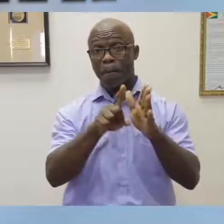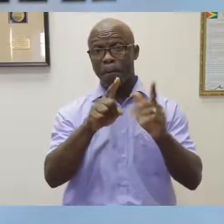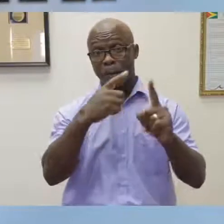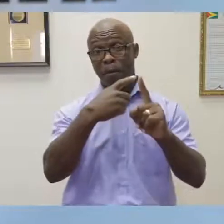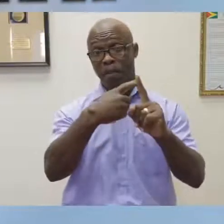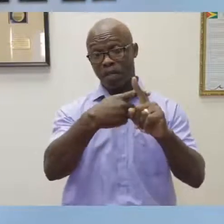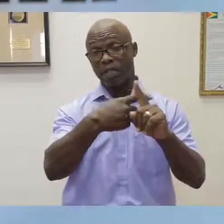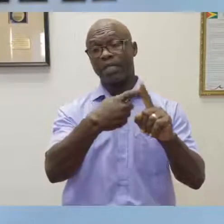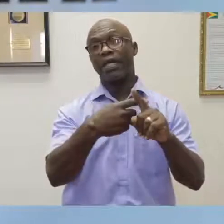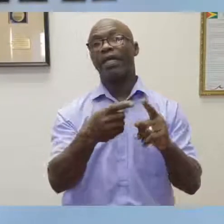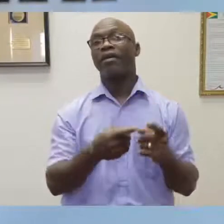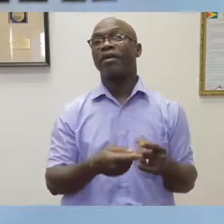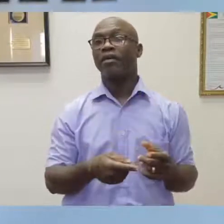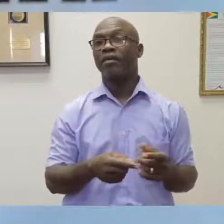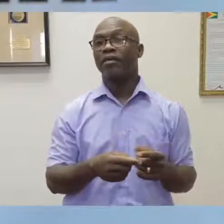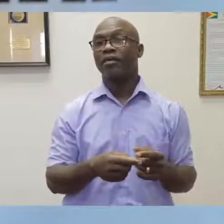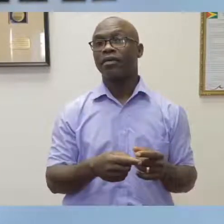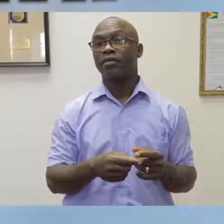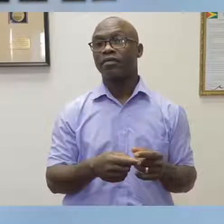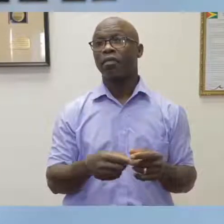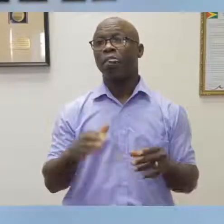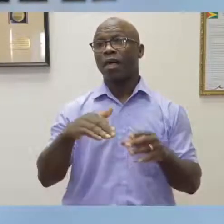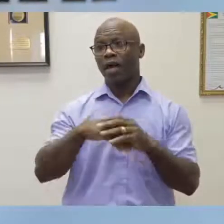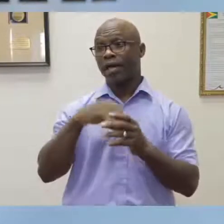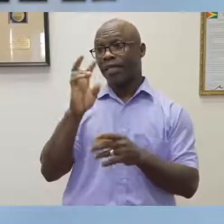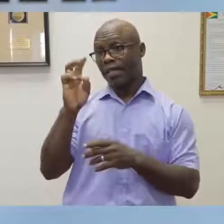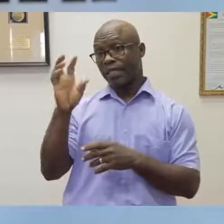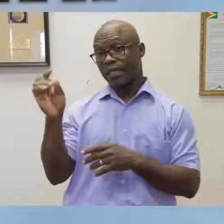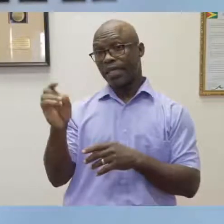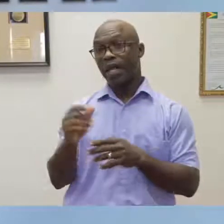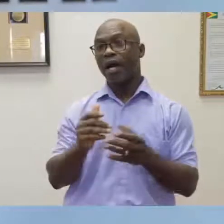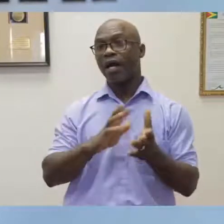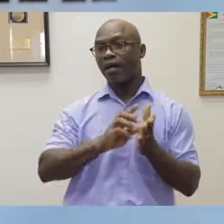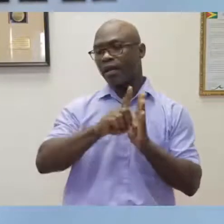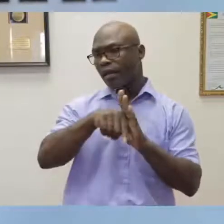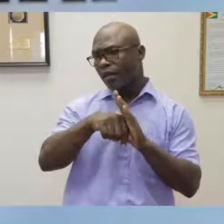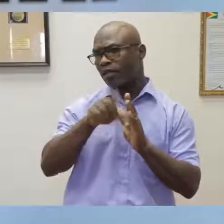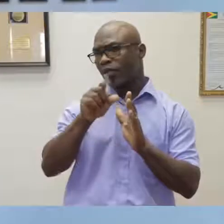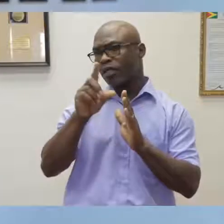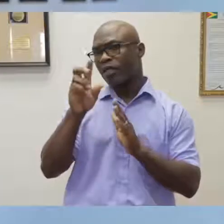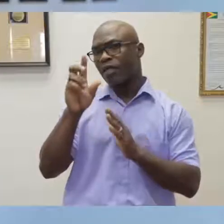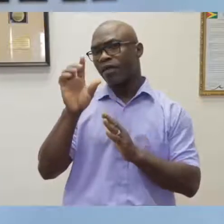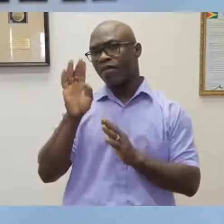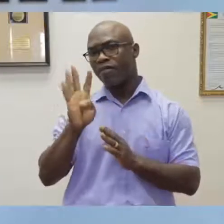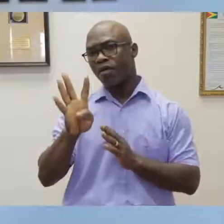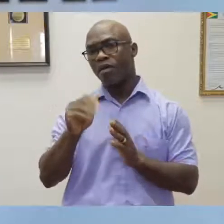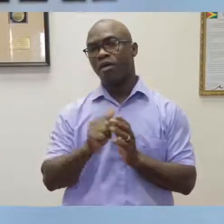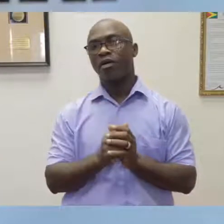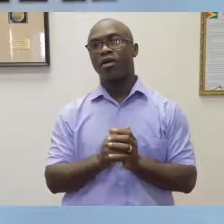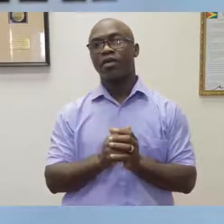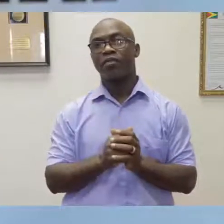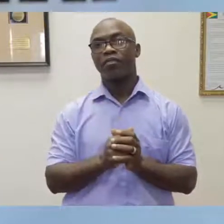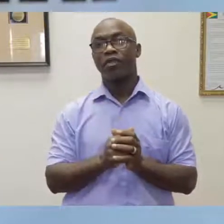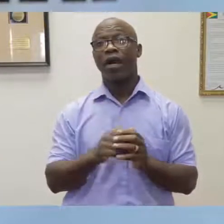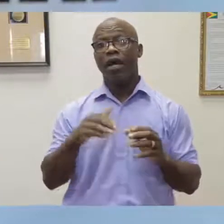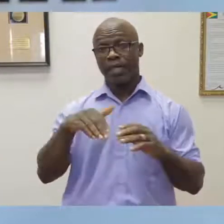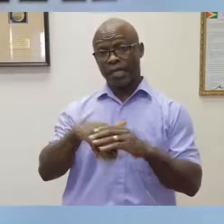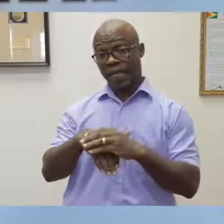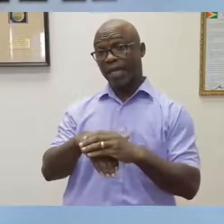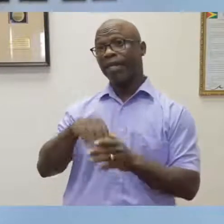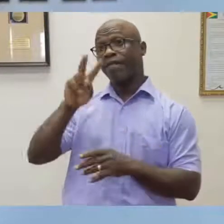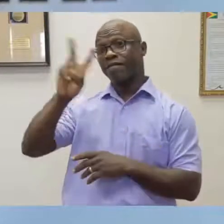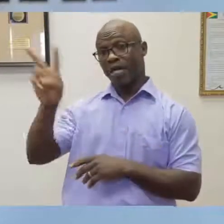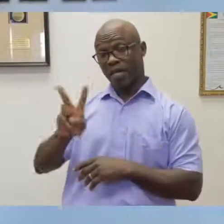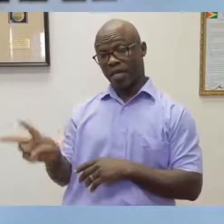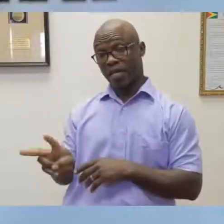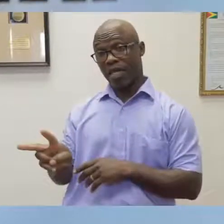new cases in the last 24 hours. And in neighboring Venezuela,